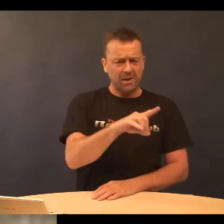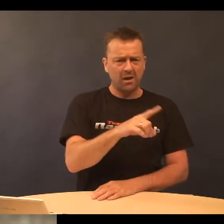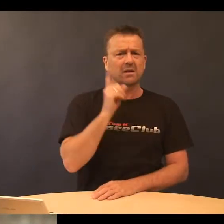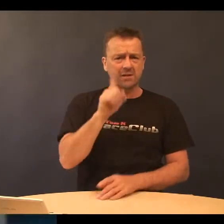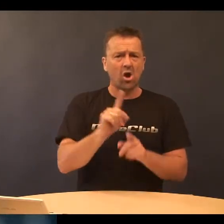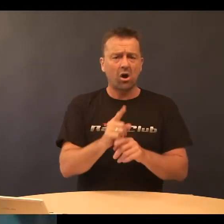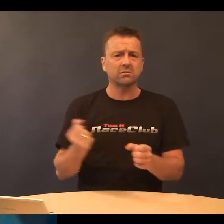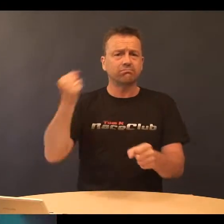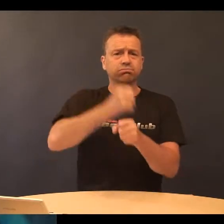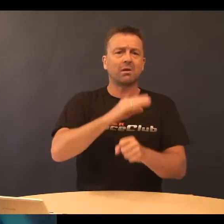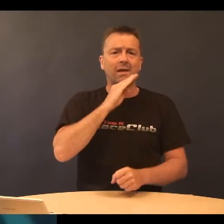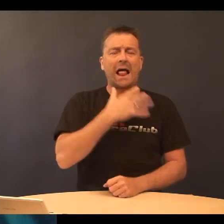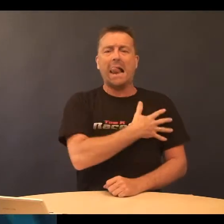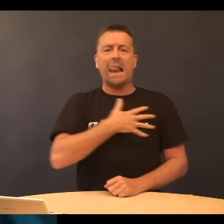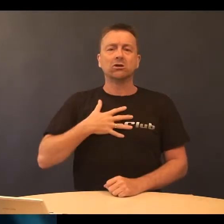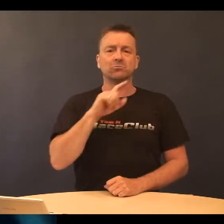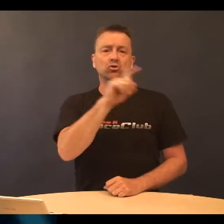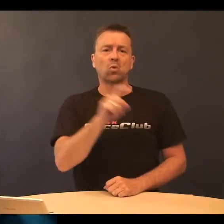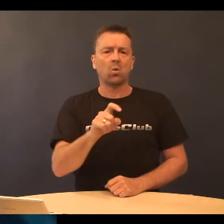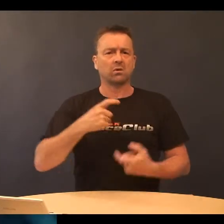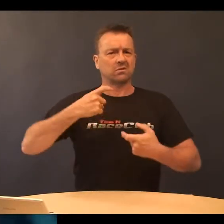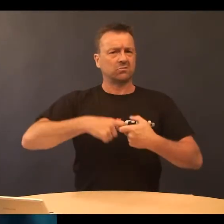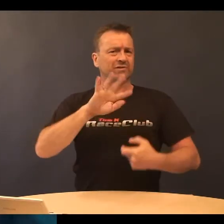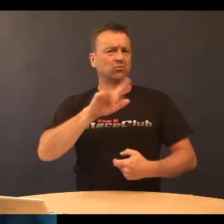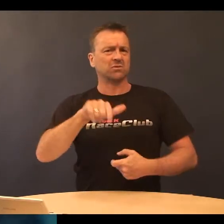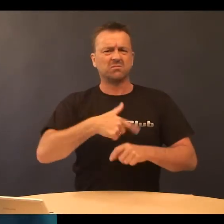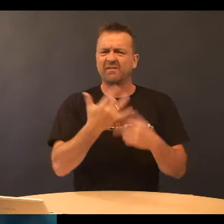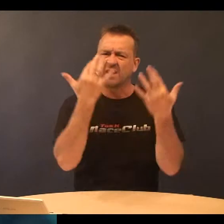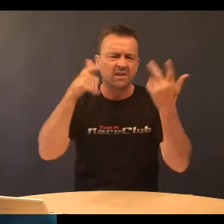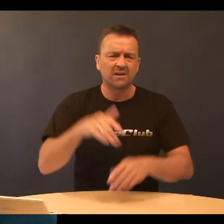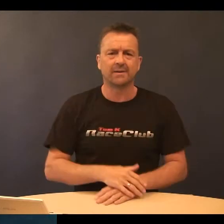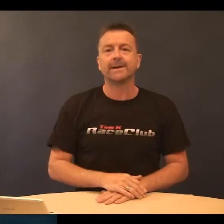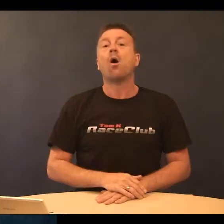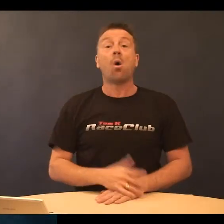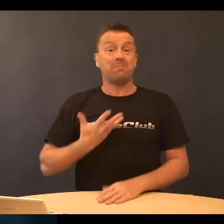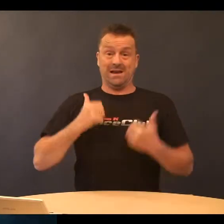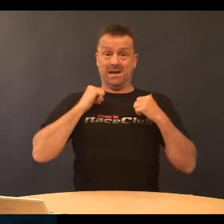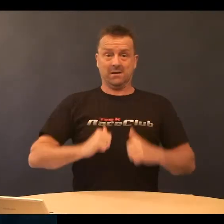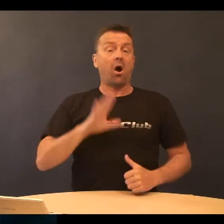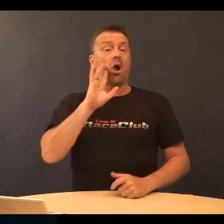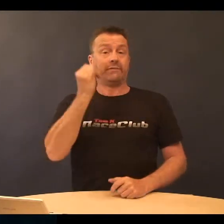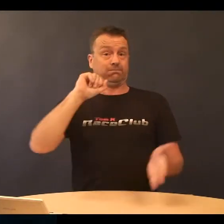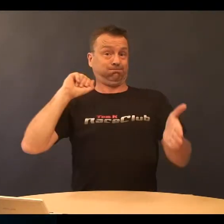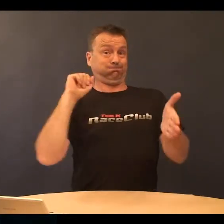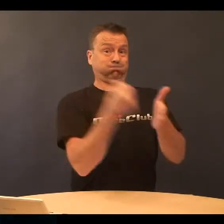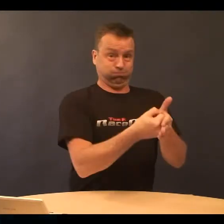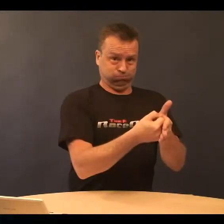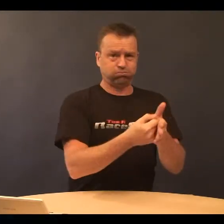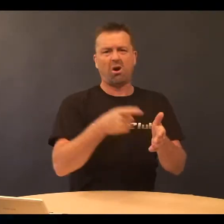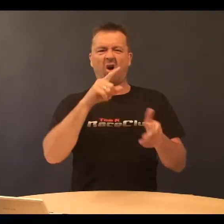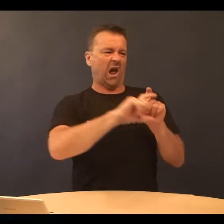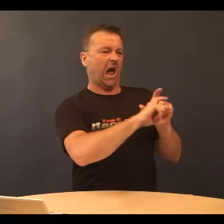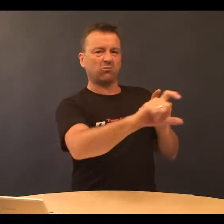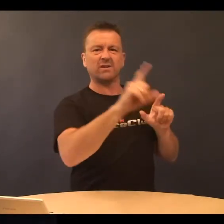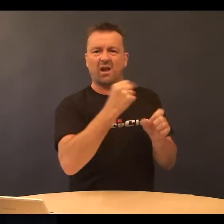installed for the 24 hours. What are they? Well, Fred, it's simple. In the case of an accident, repairs to a